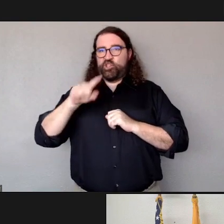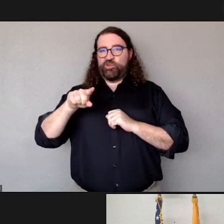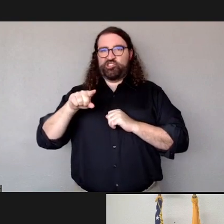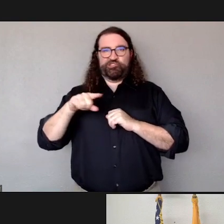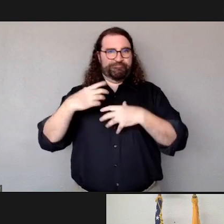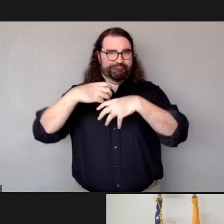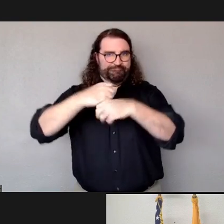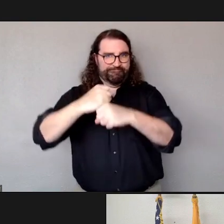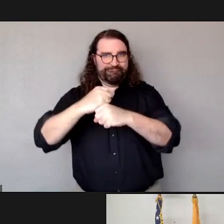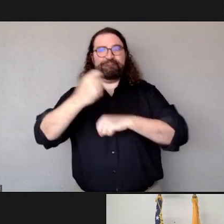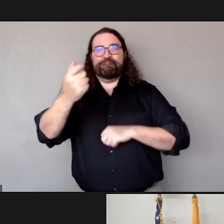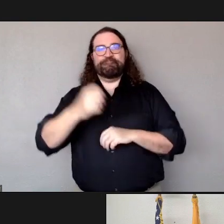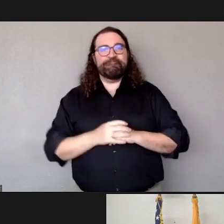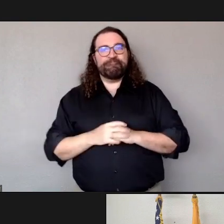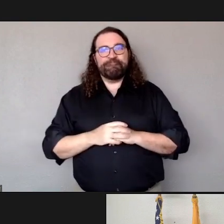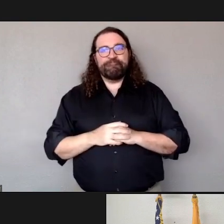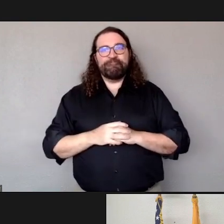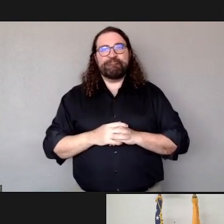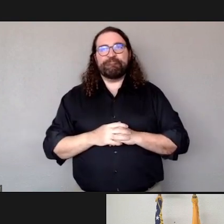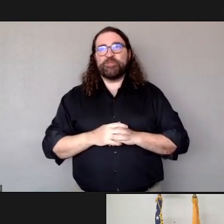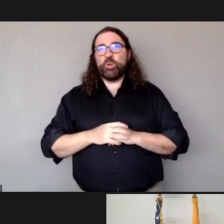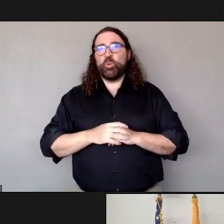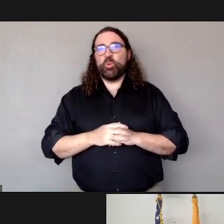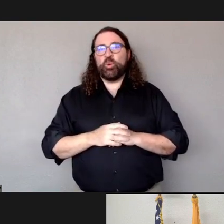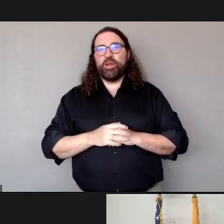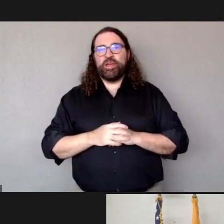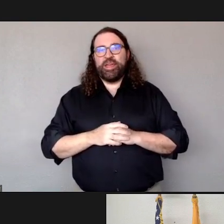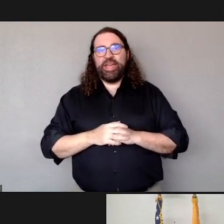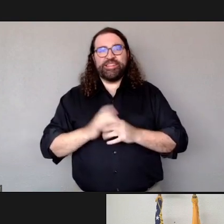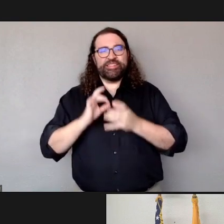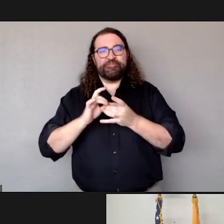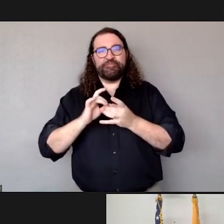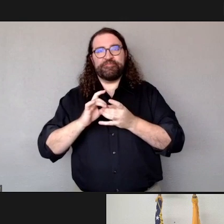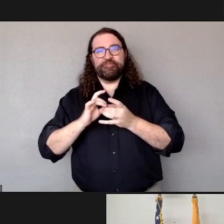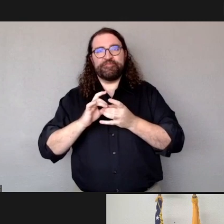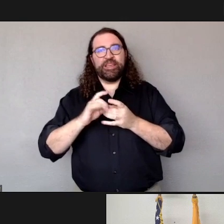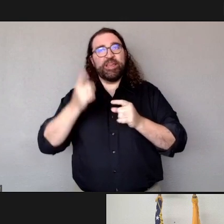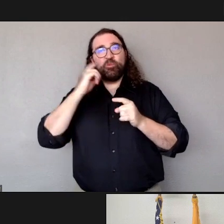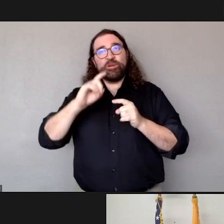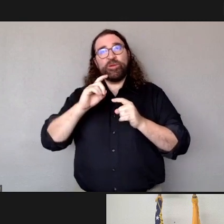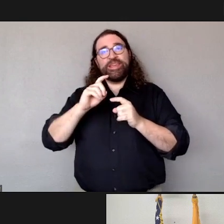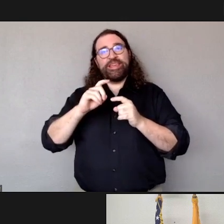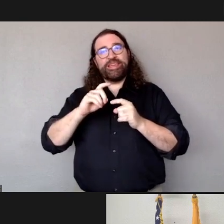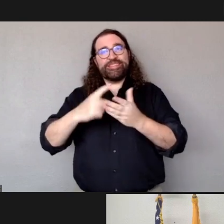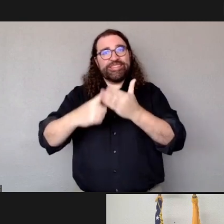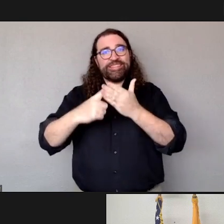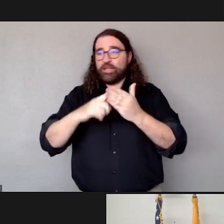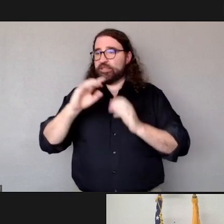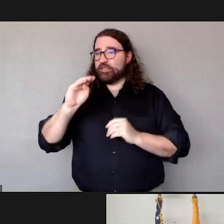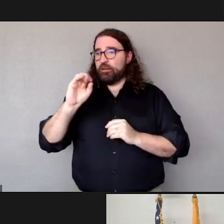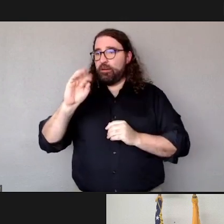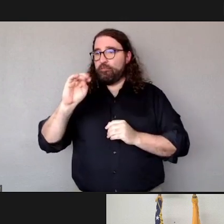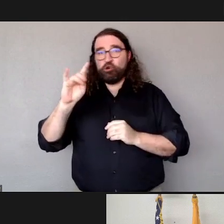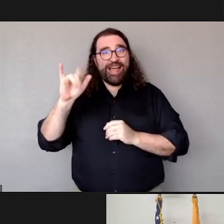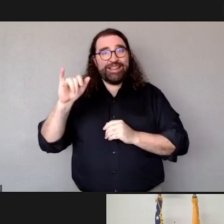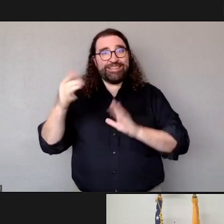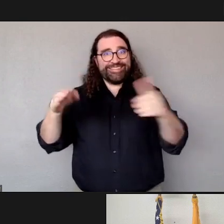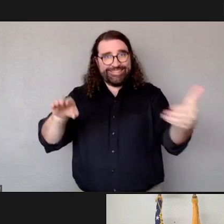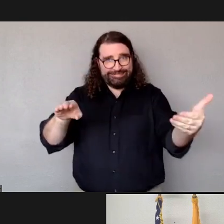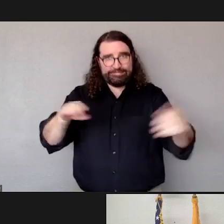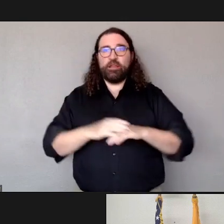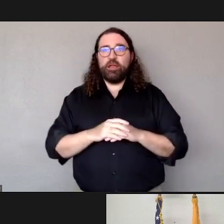succinct. When we're talking about, this builds on Ryan's questions, when we're talking about the mortality and the rates of that